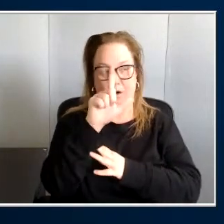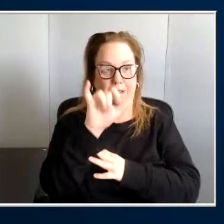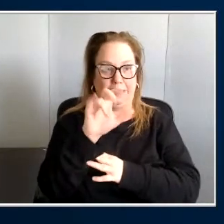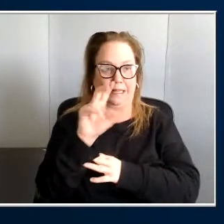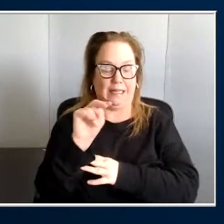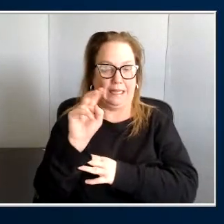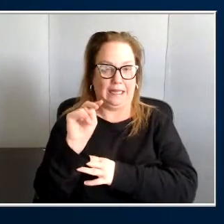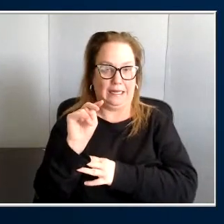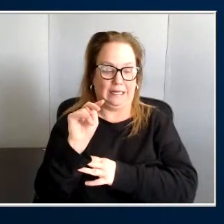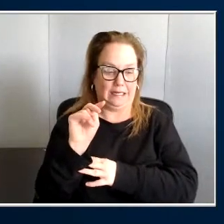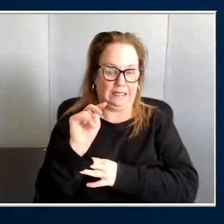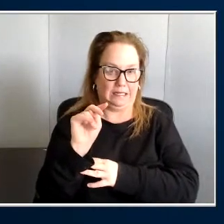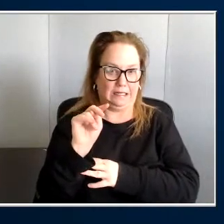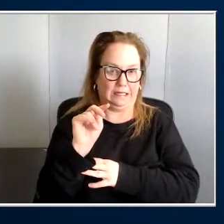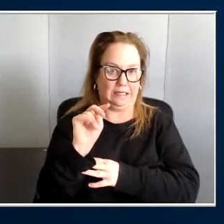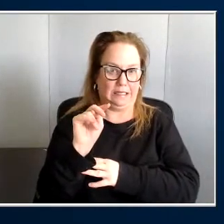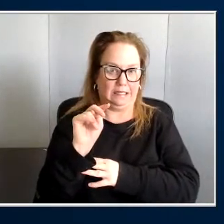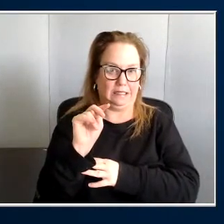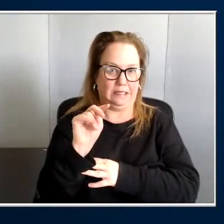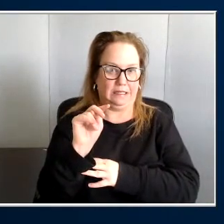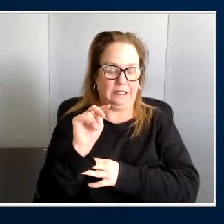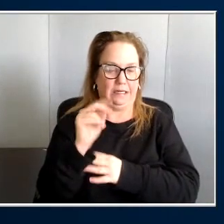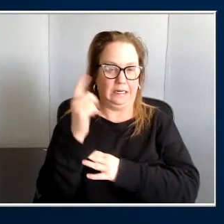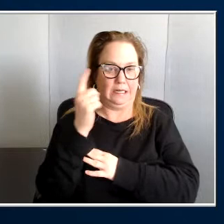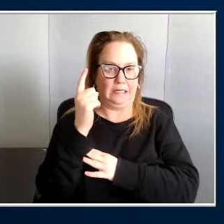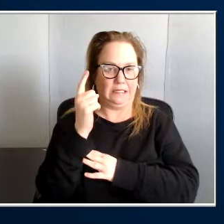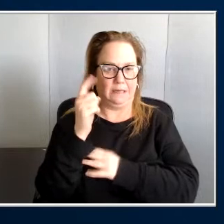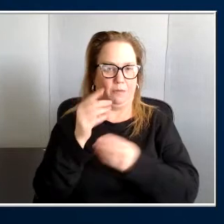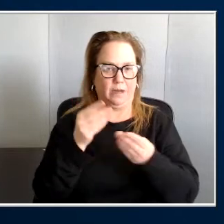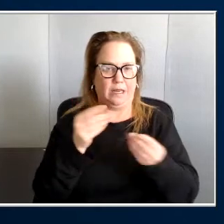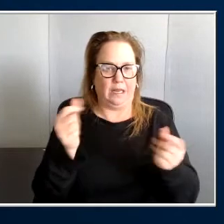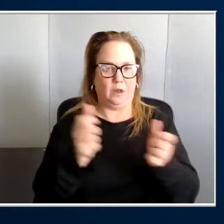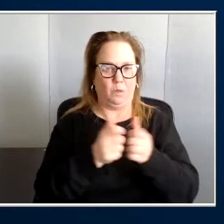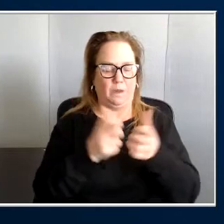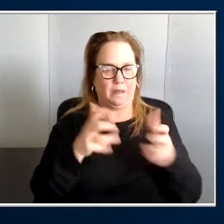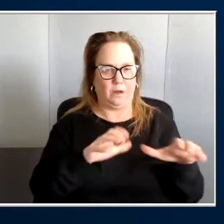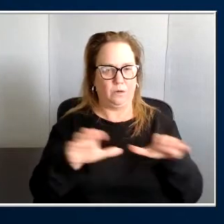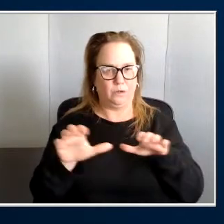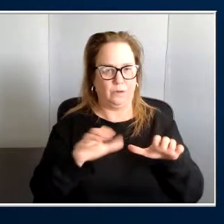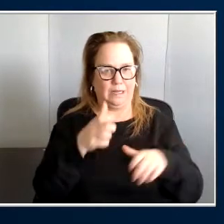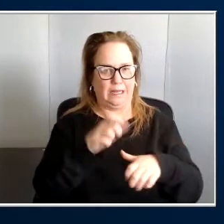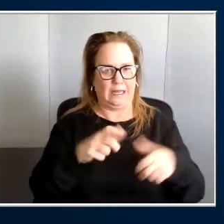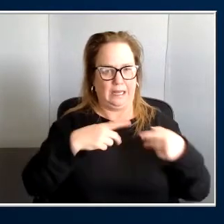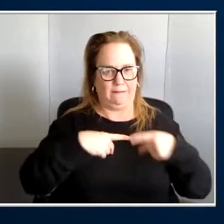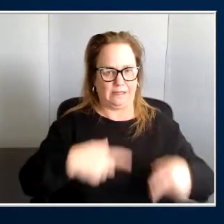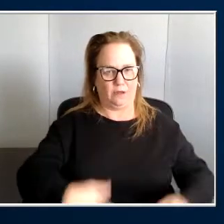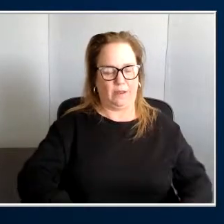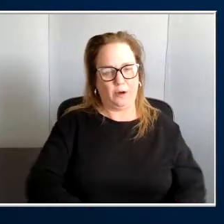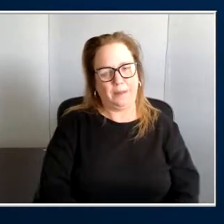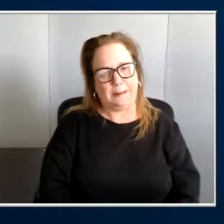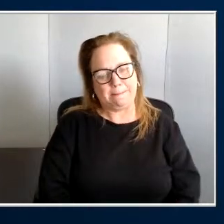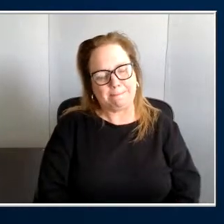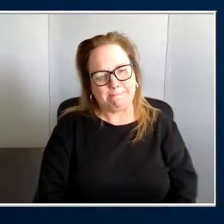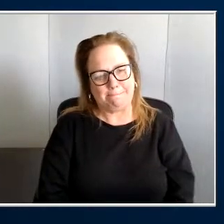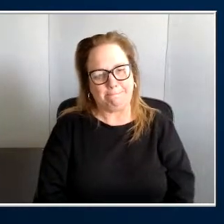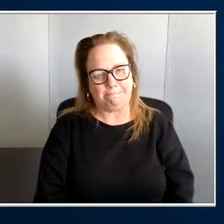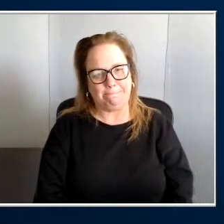and can someone heal without doing any physical therapy?